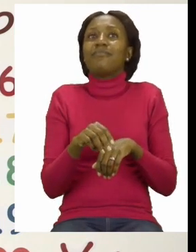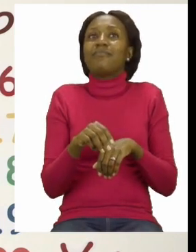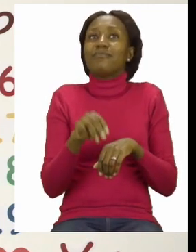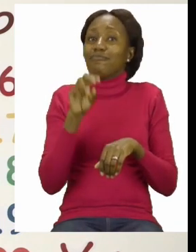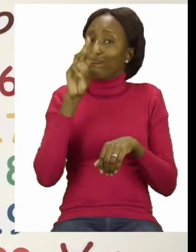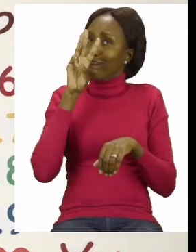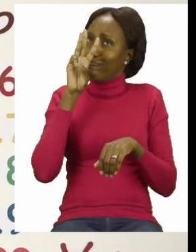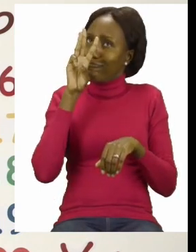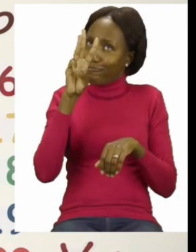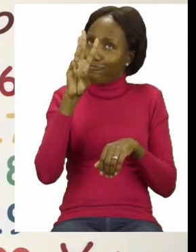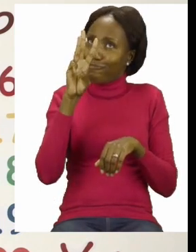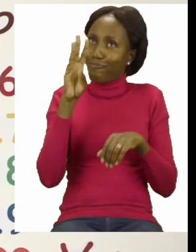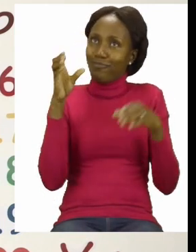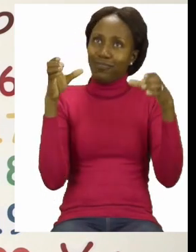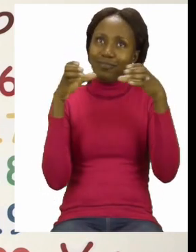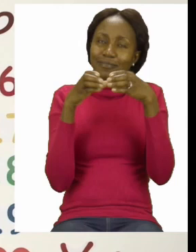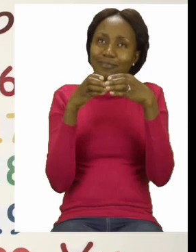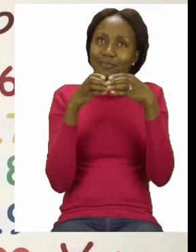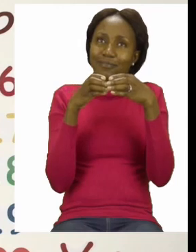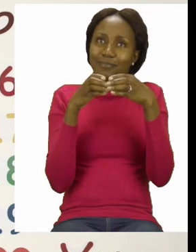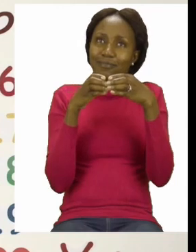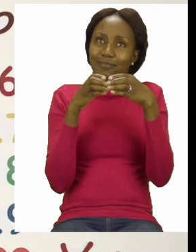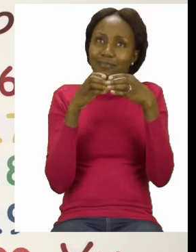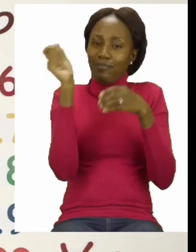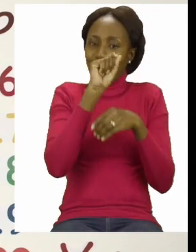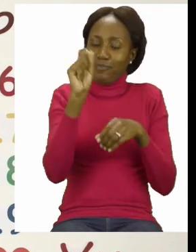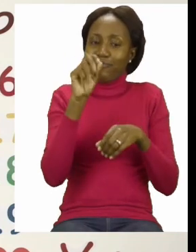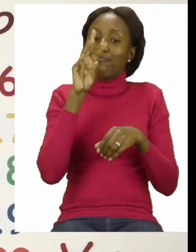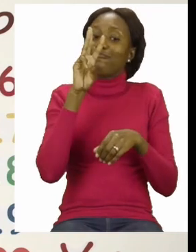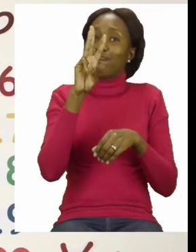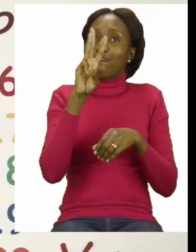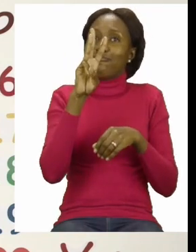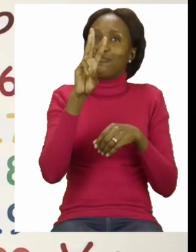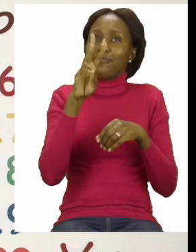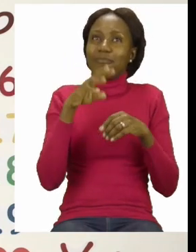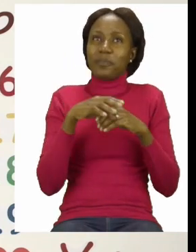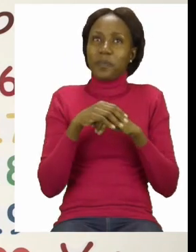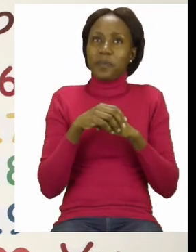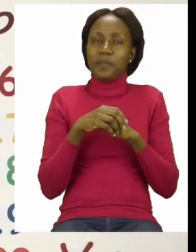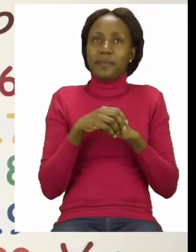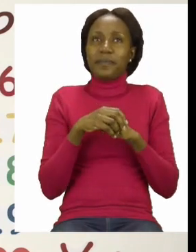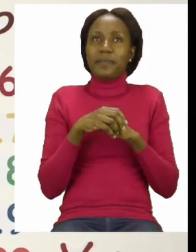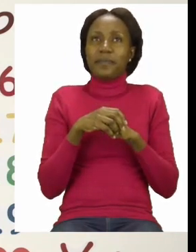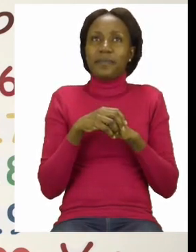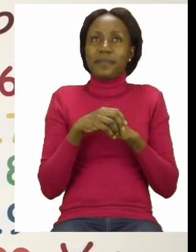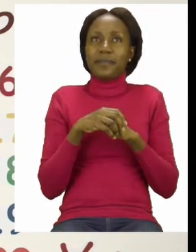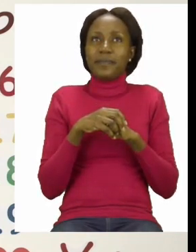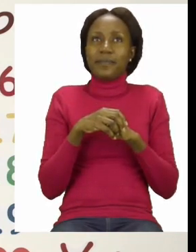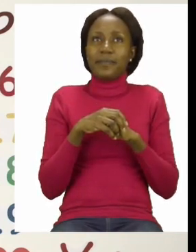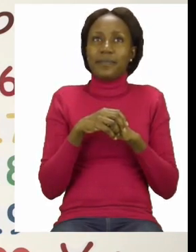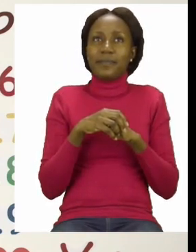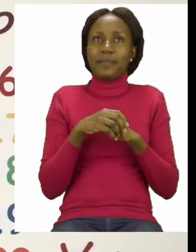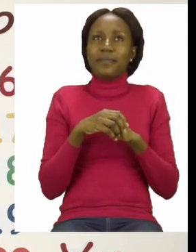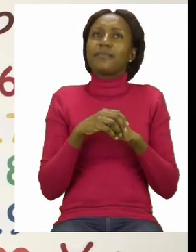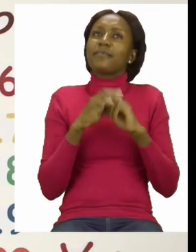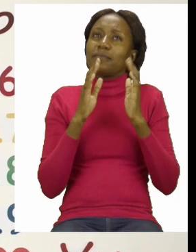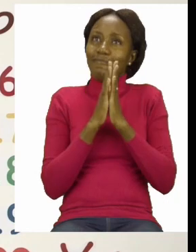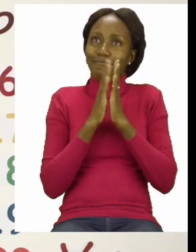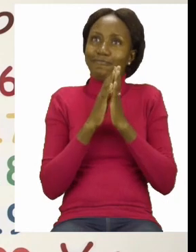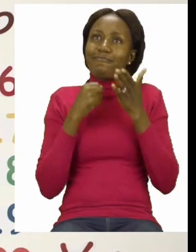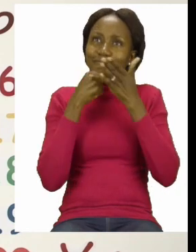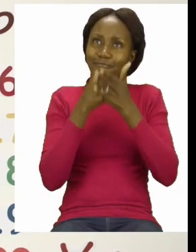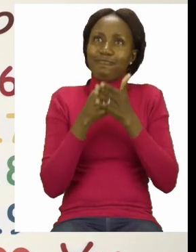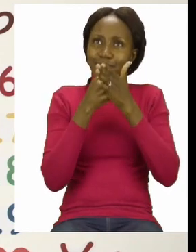3 groups. So we're going to write our number 3. I'd like you to also try the same with